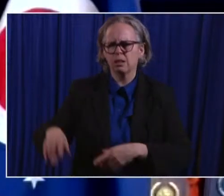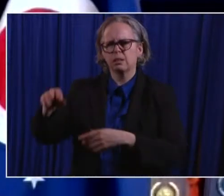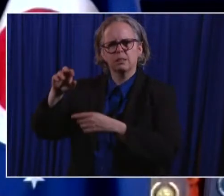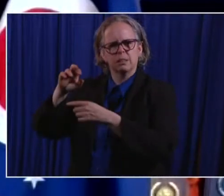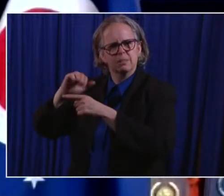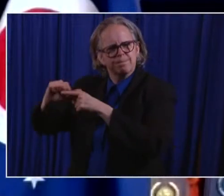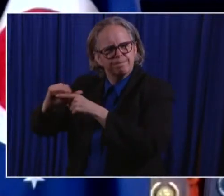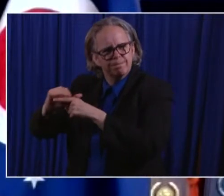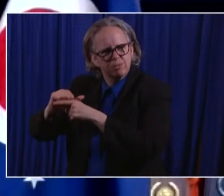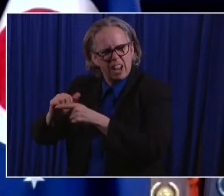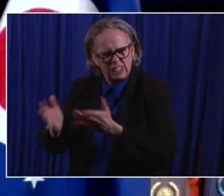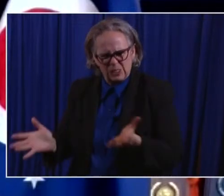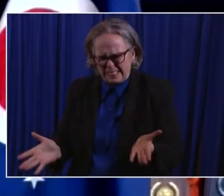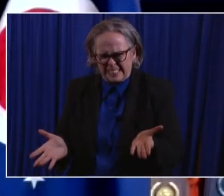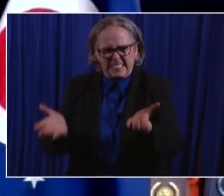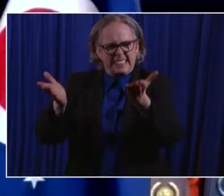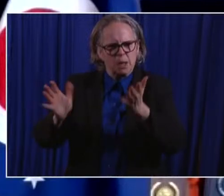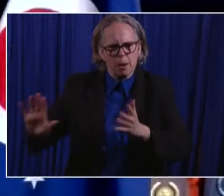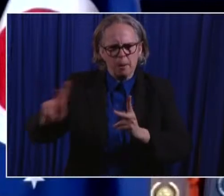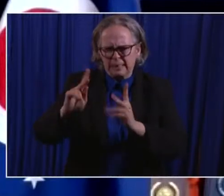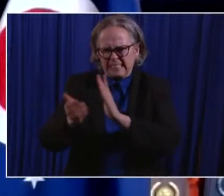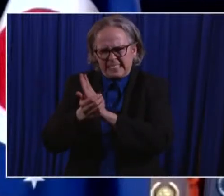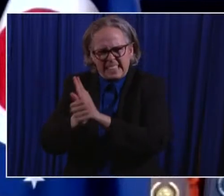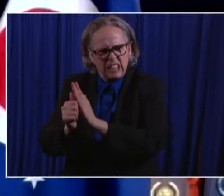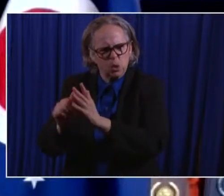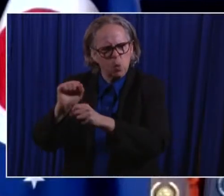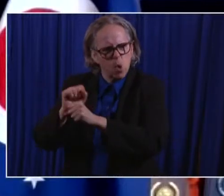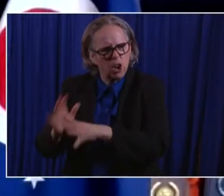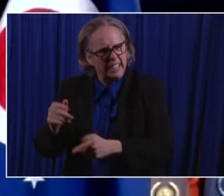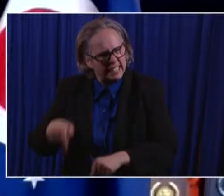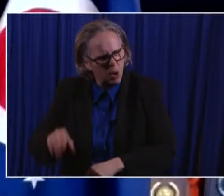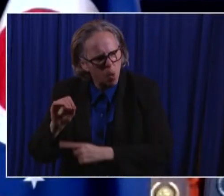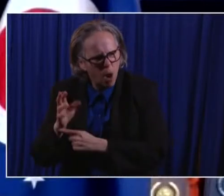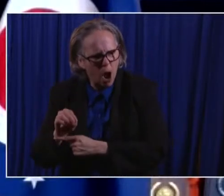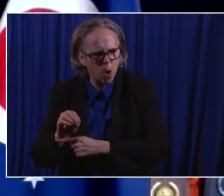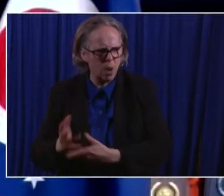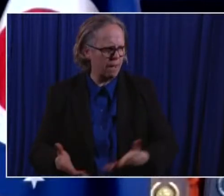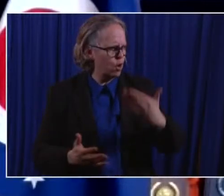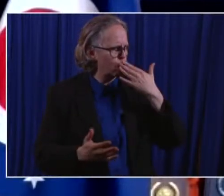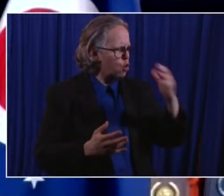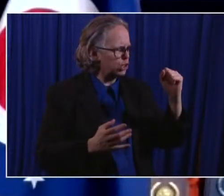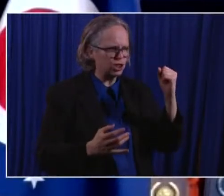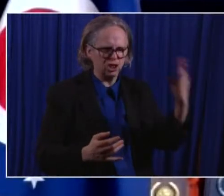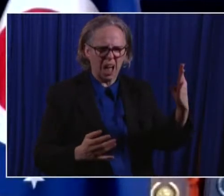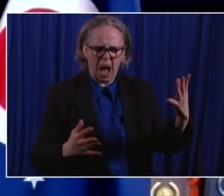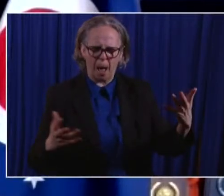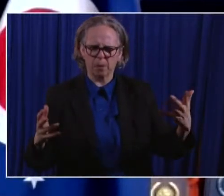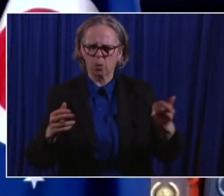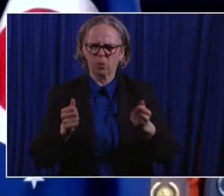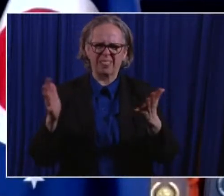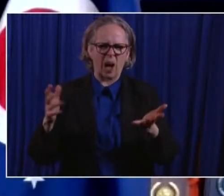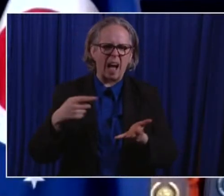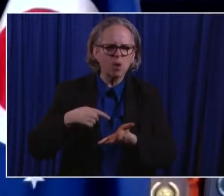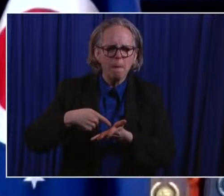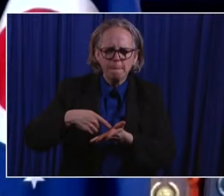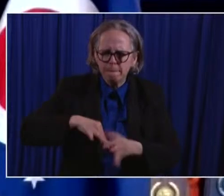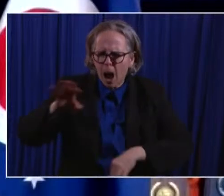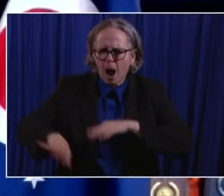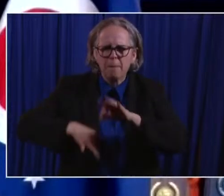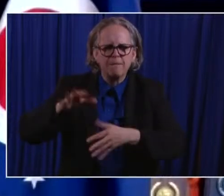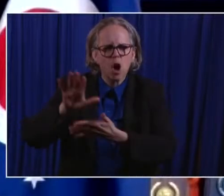get quality, good paying jobs without the high cost of a college education. But remember, many of these credential